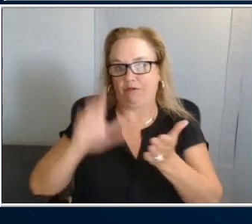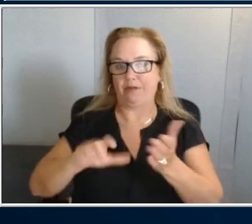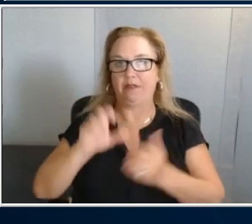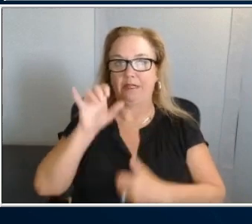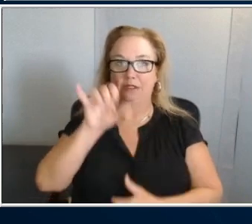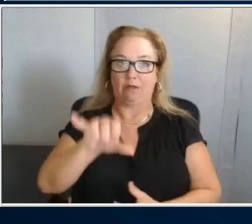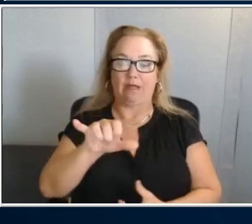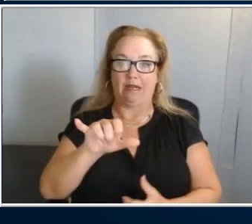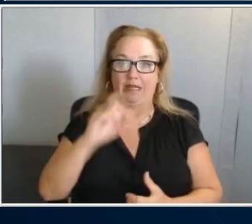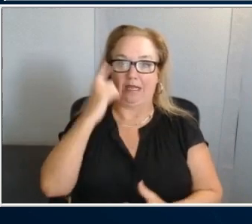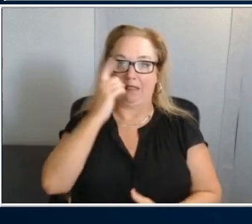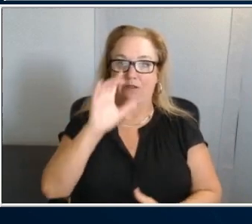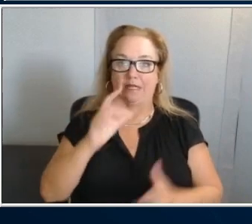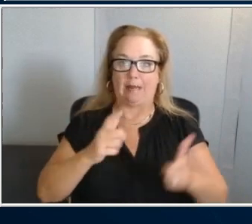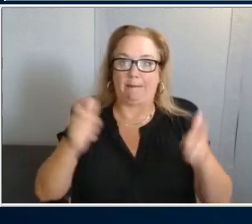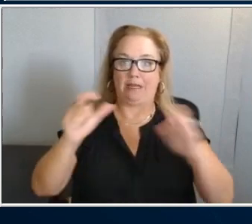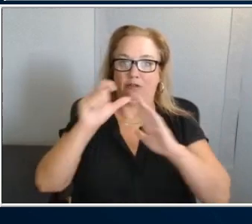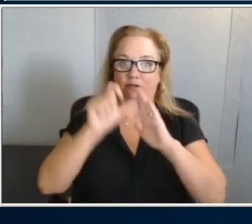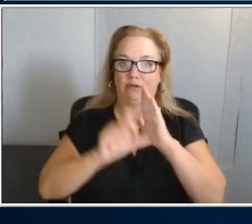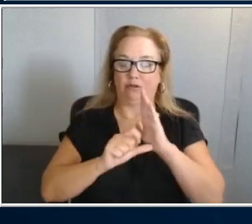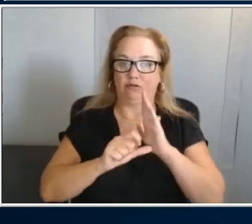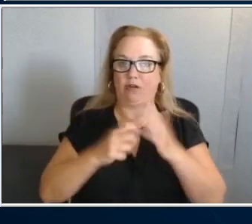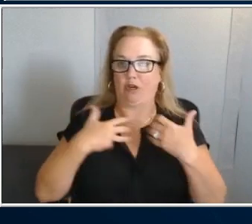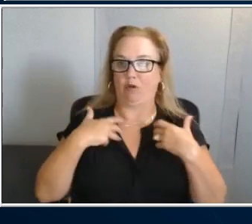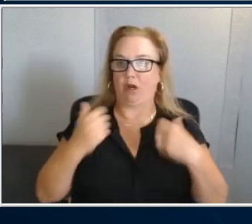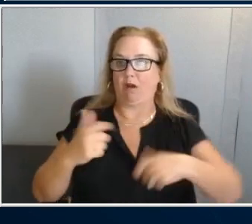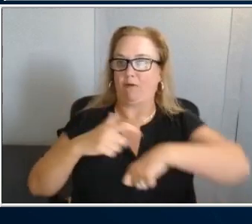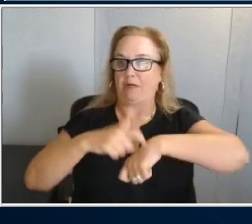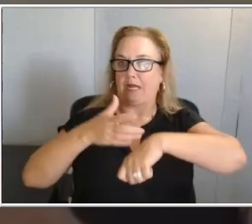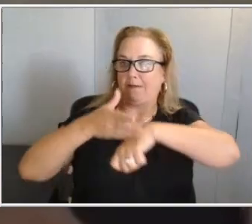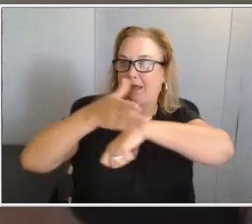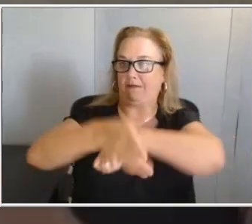it looks like a major surgery. Melody, what was your recovery like?